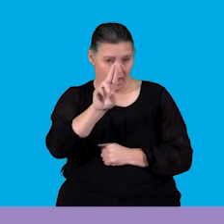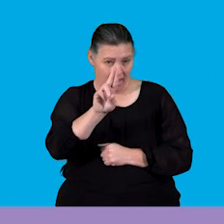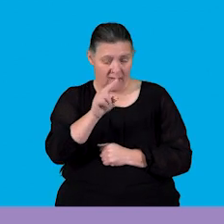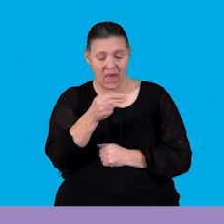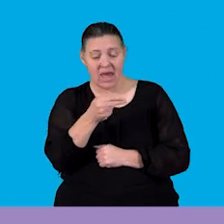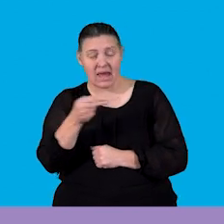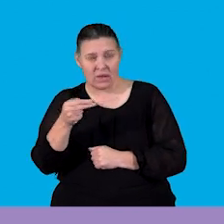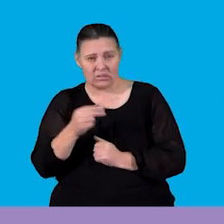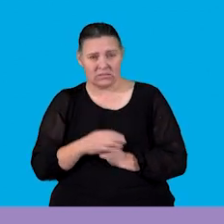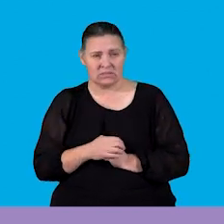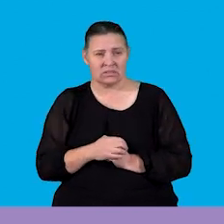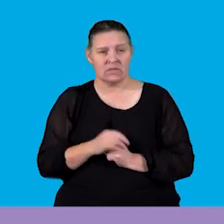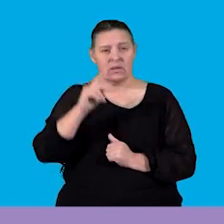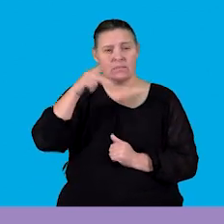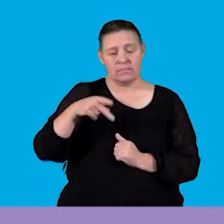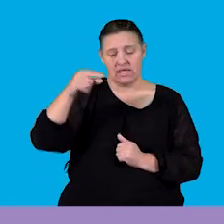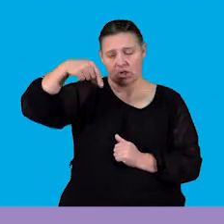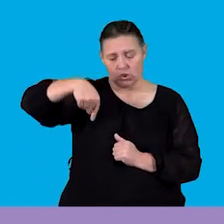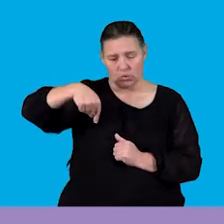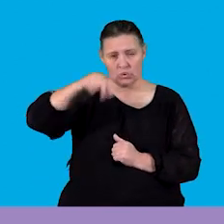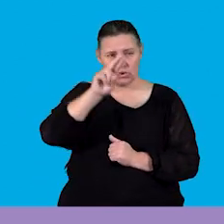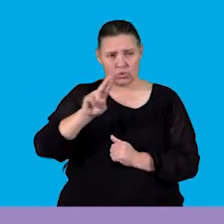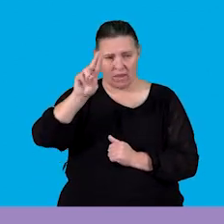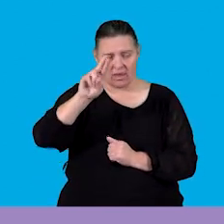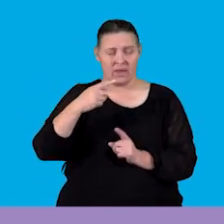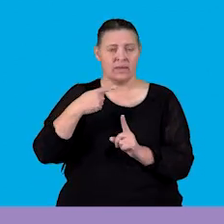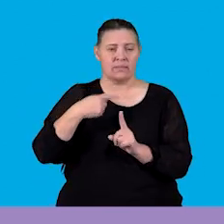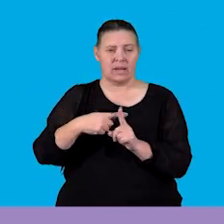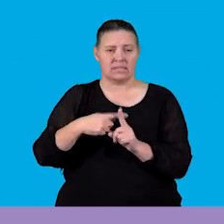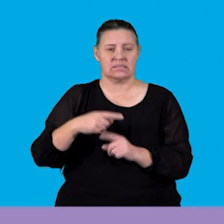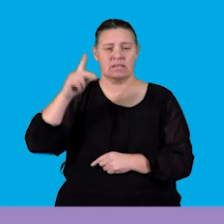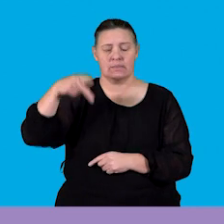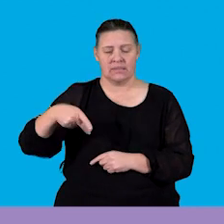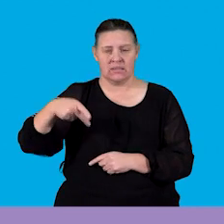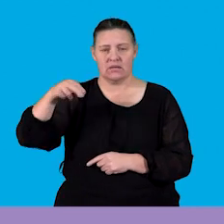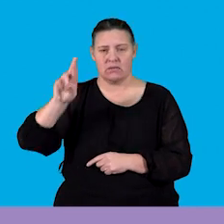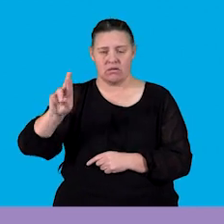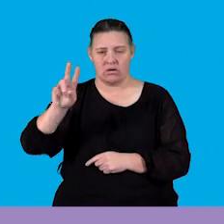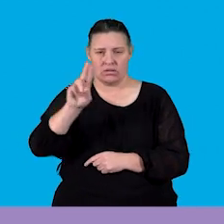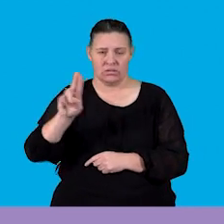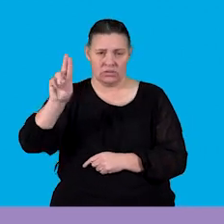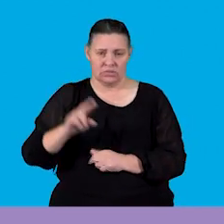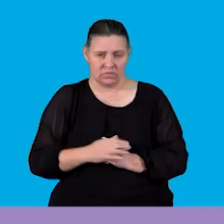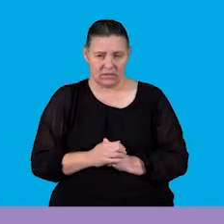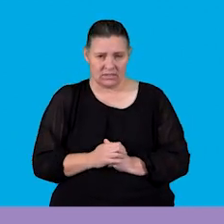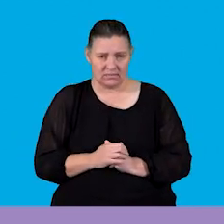squared, is equals to PQ squared